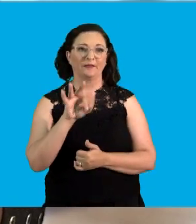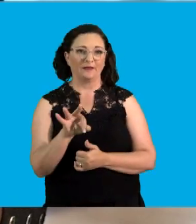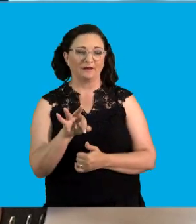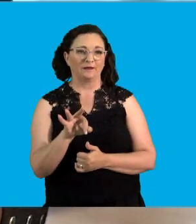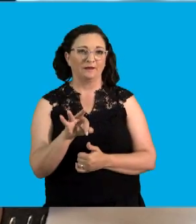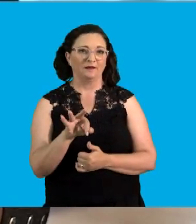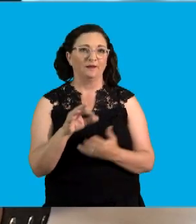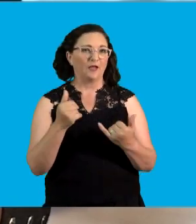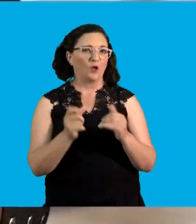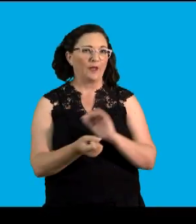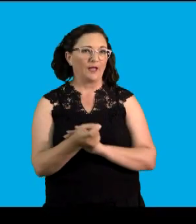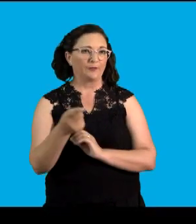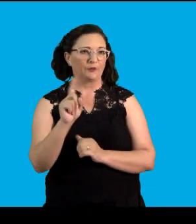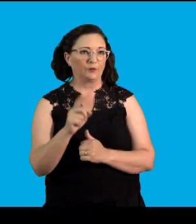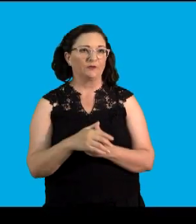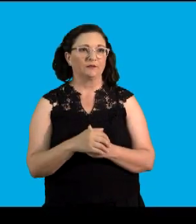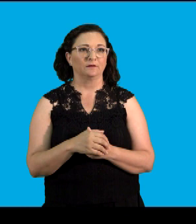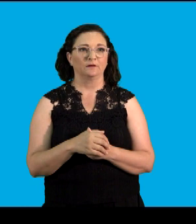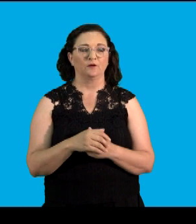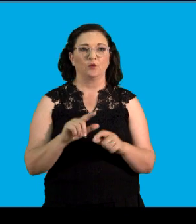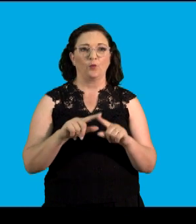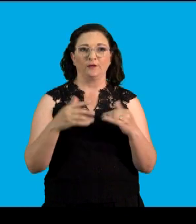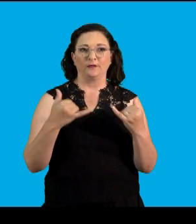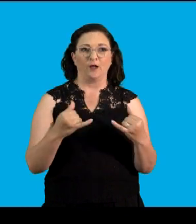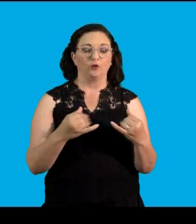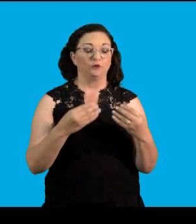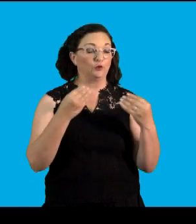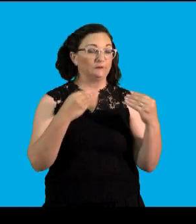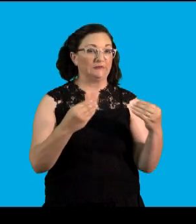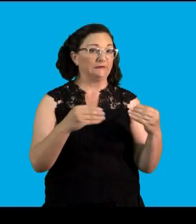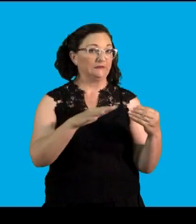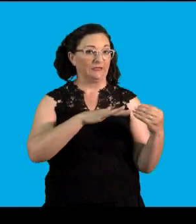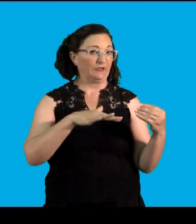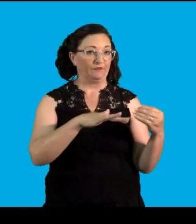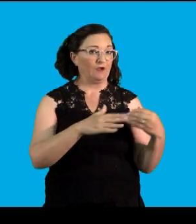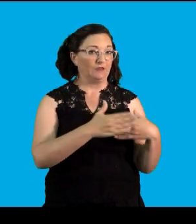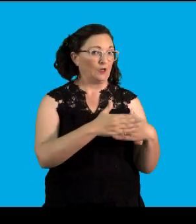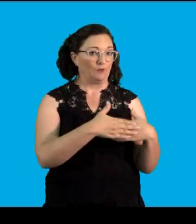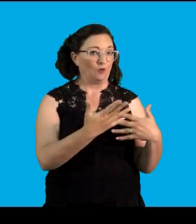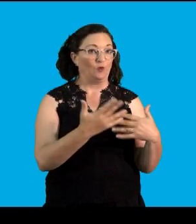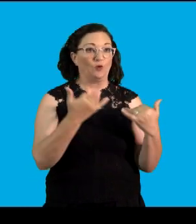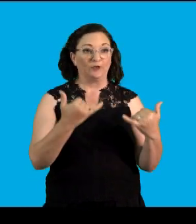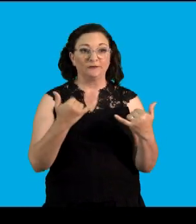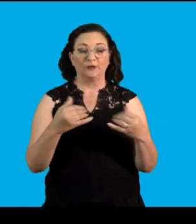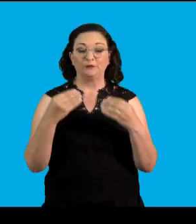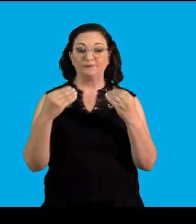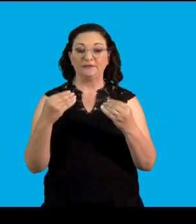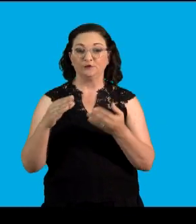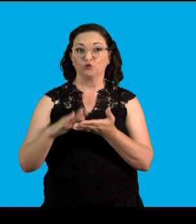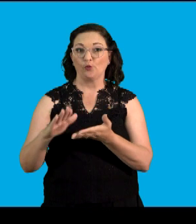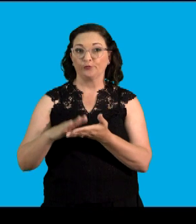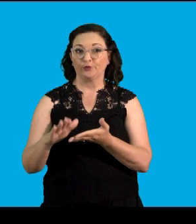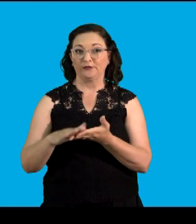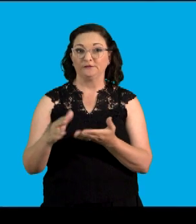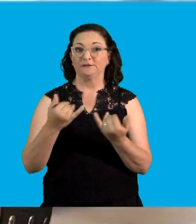hope you can see what's happening now. We're no longer doing business environments. So now we are doing what? The business operations,